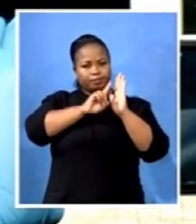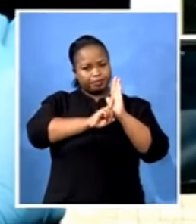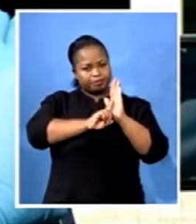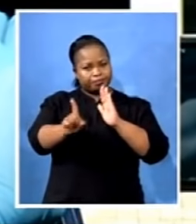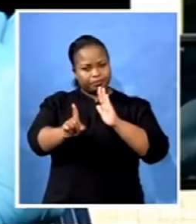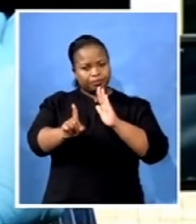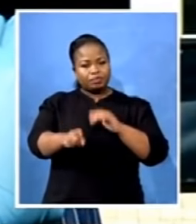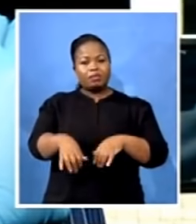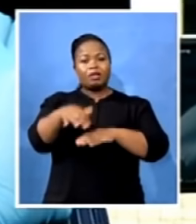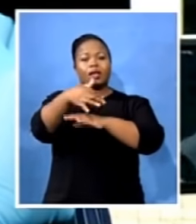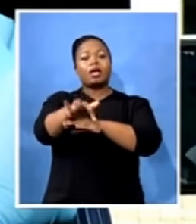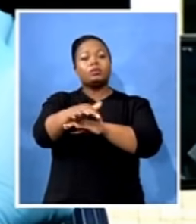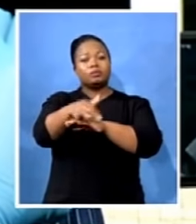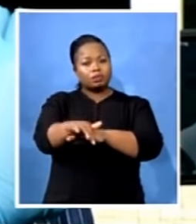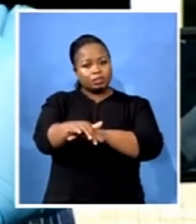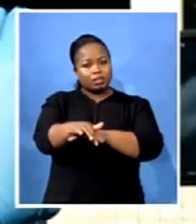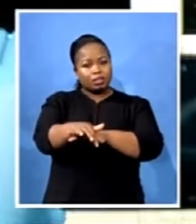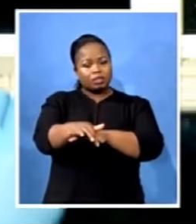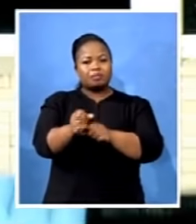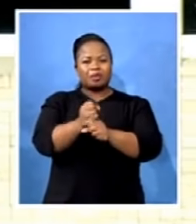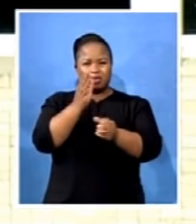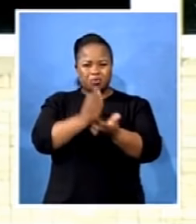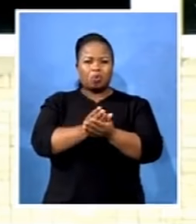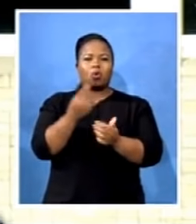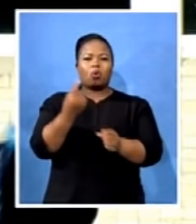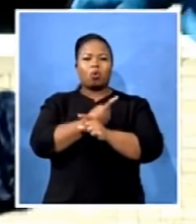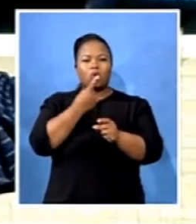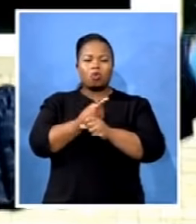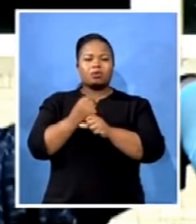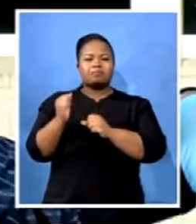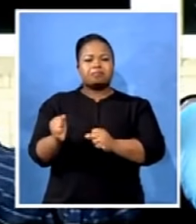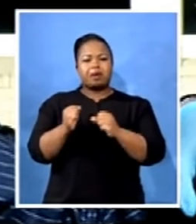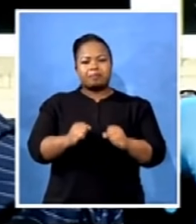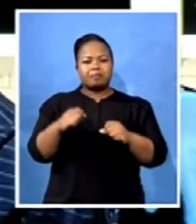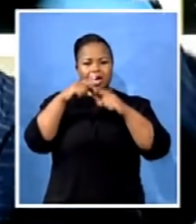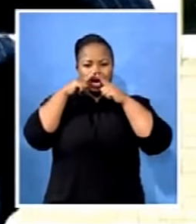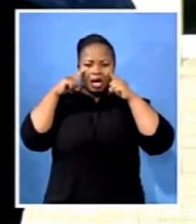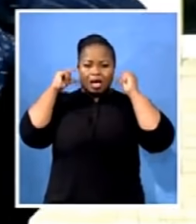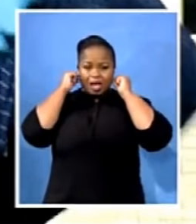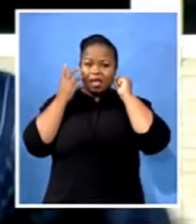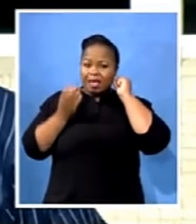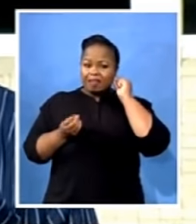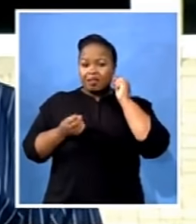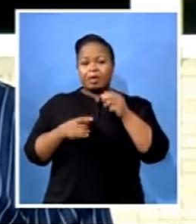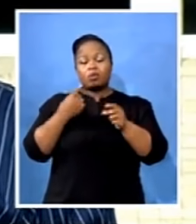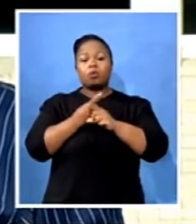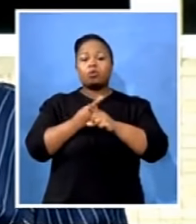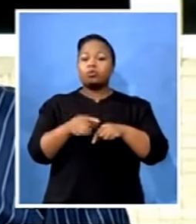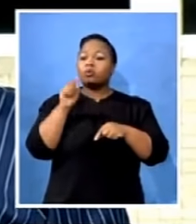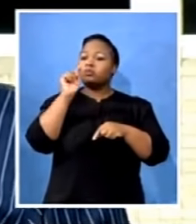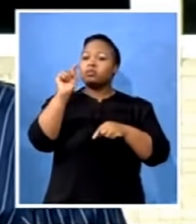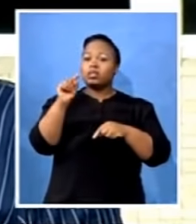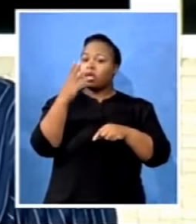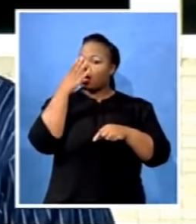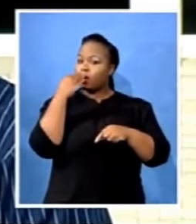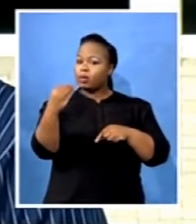ensure you've got that covered. But those who've got the responsibility, like Gautrain and the taxis, they must